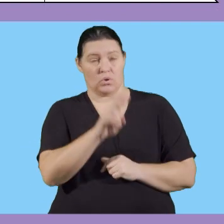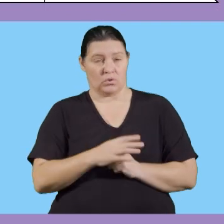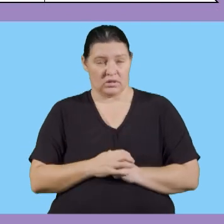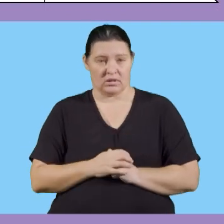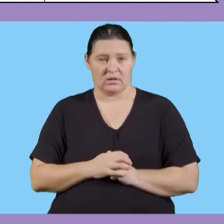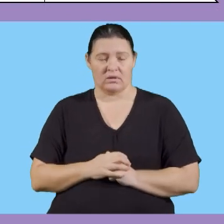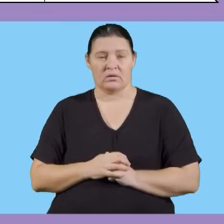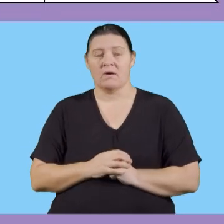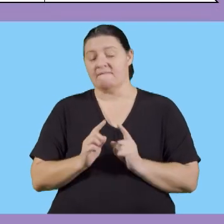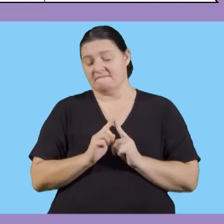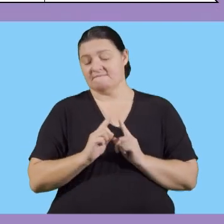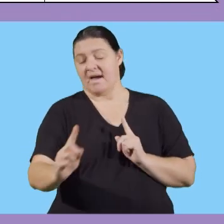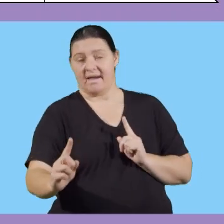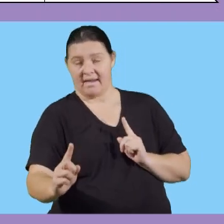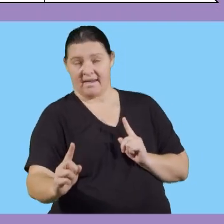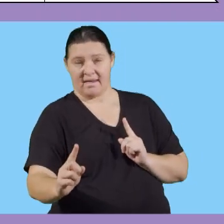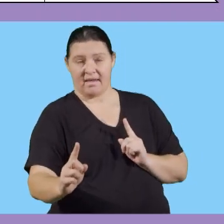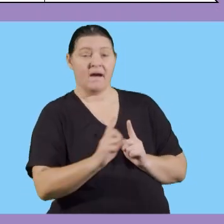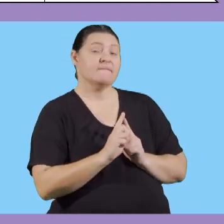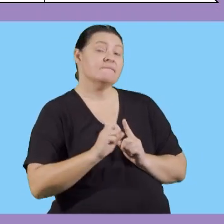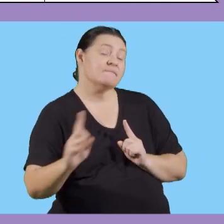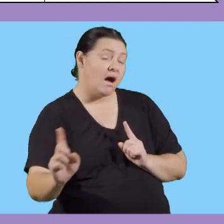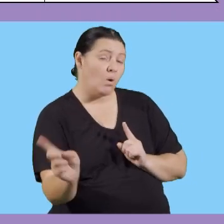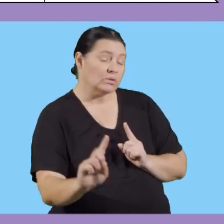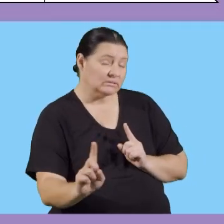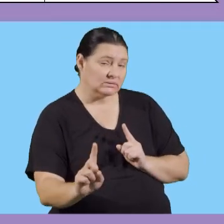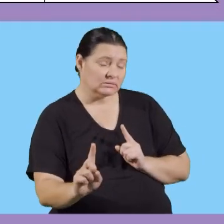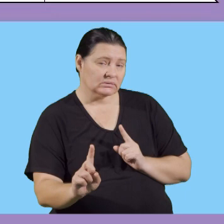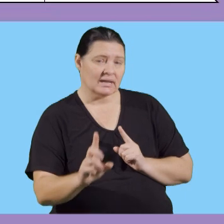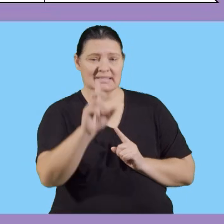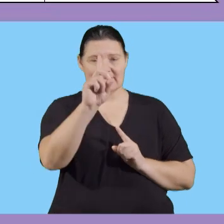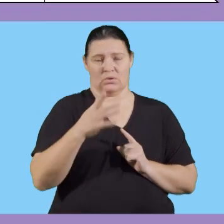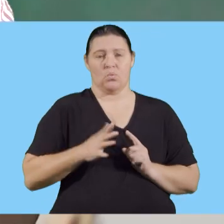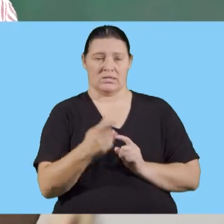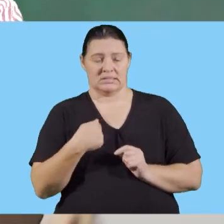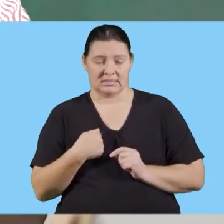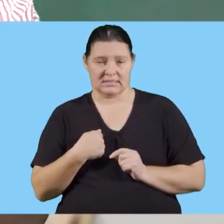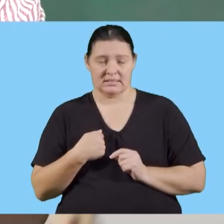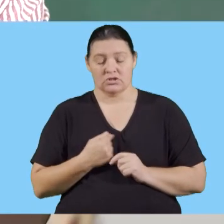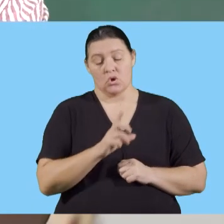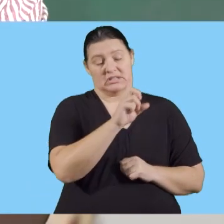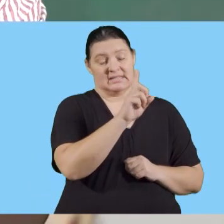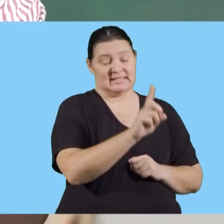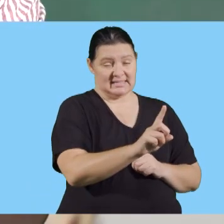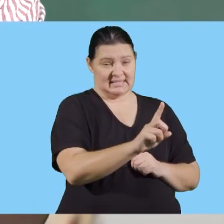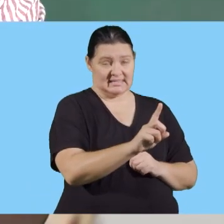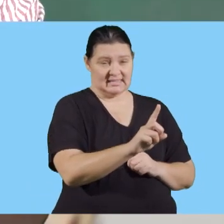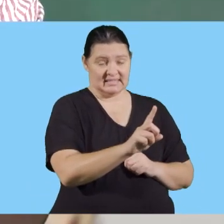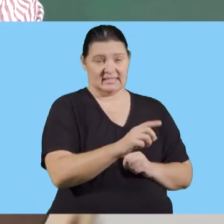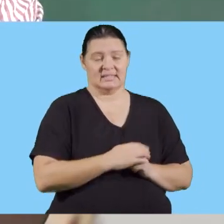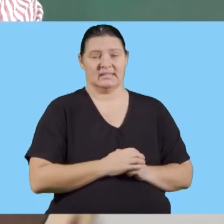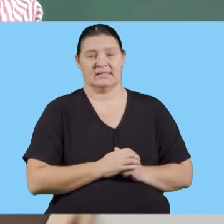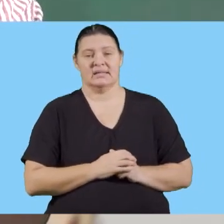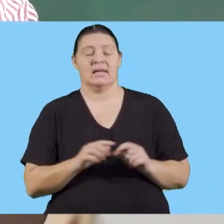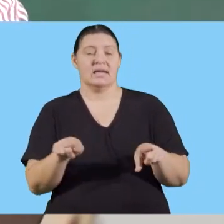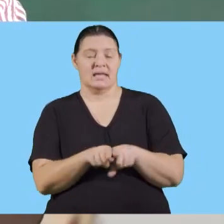are looking at how far. And how far would mean we are trying to look for distance. So we are going to first write down